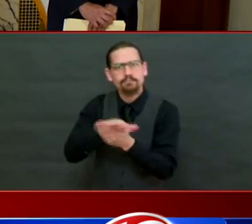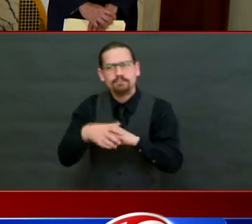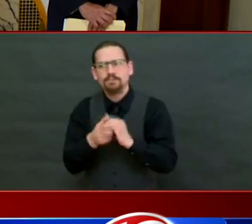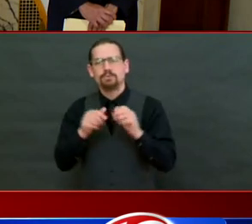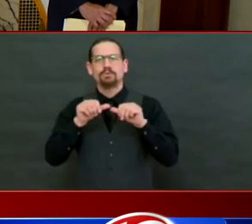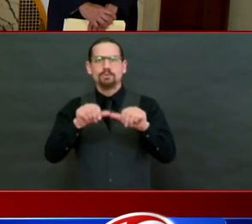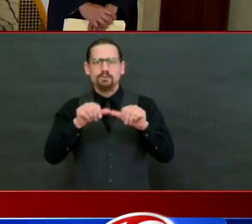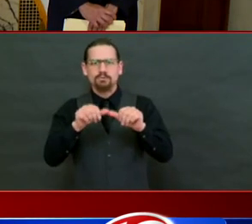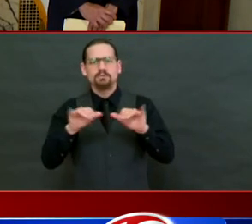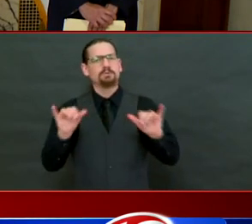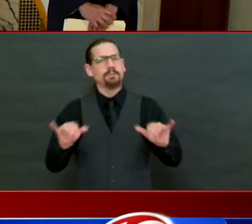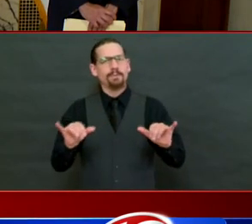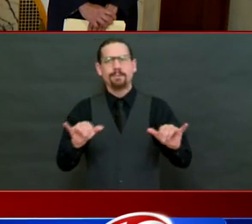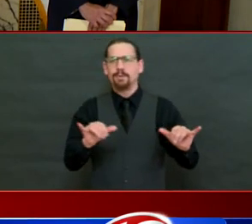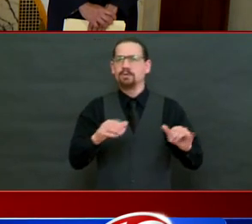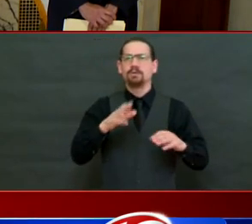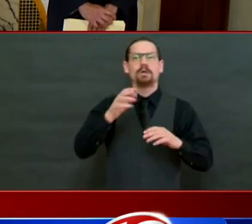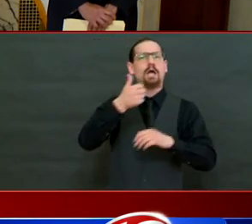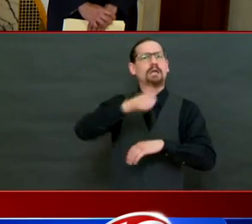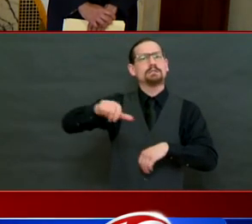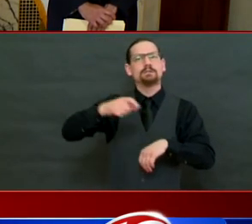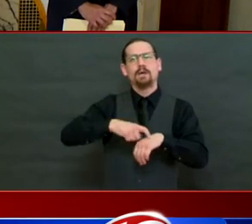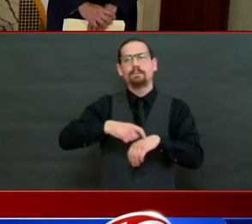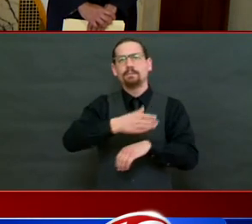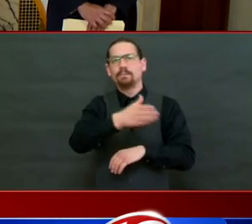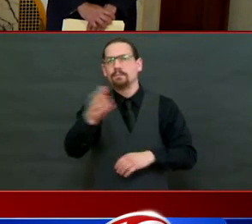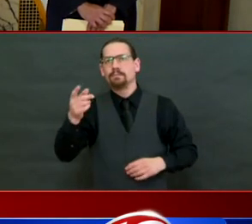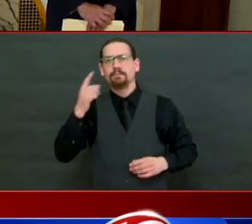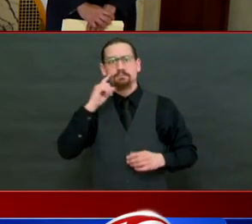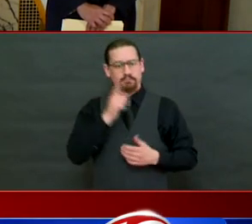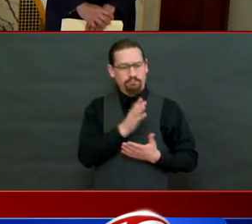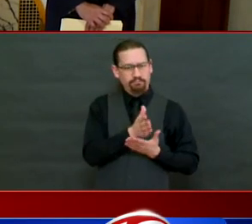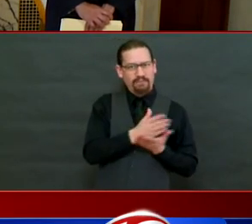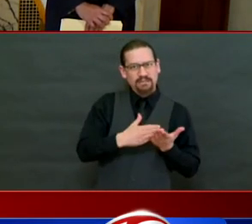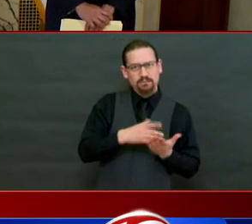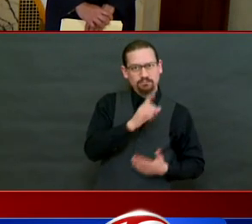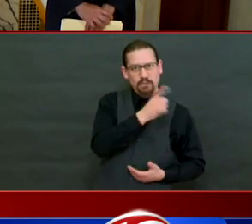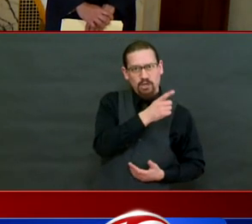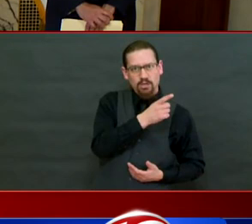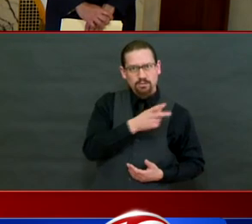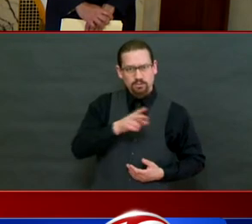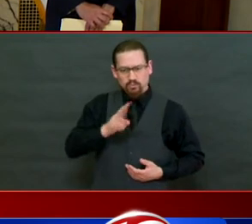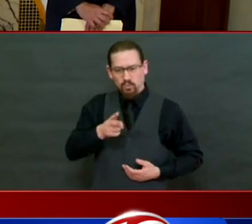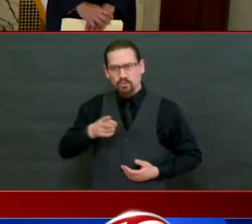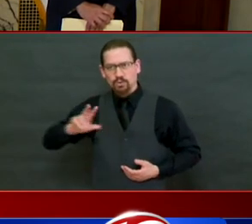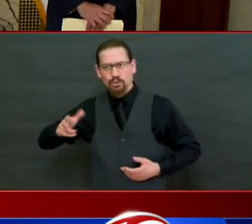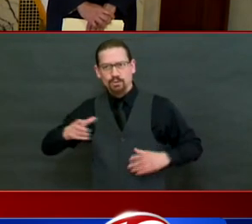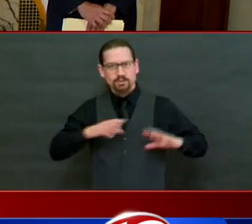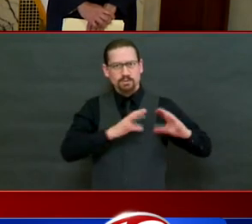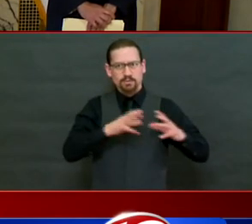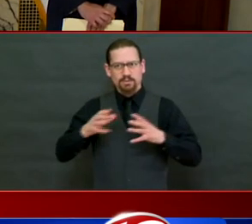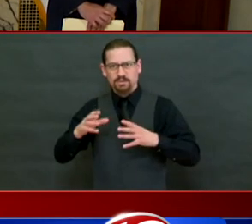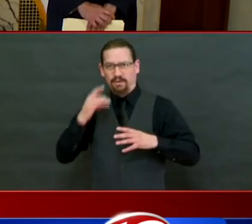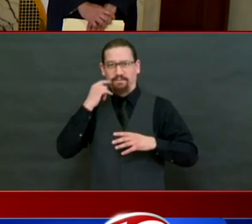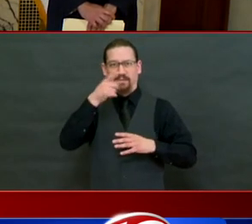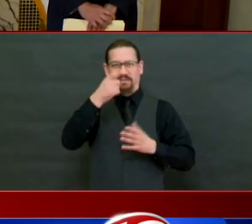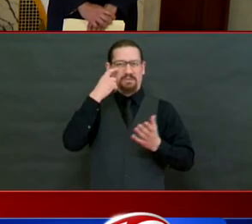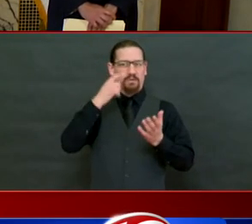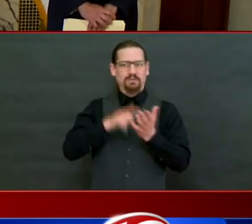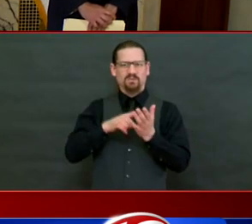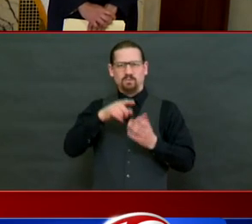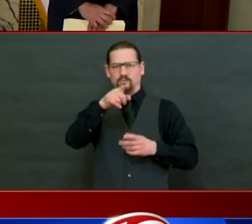any of these phases, you up until phase 3, you find yourself in a crowd, you are doing something